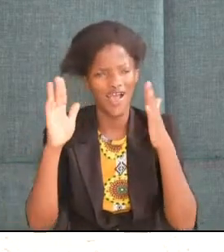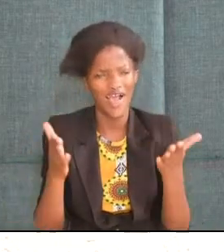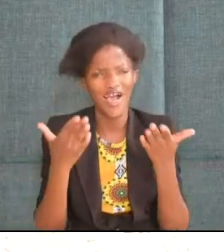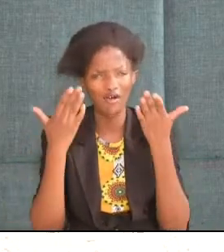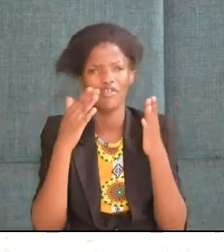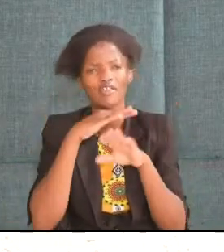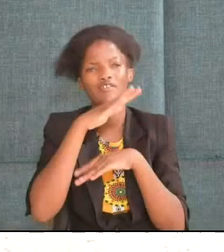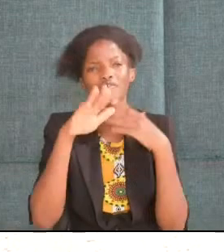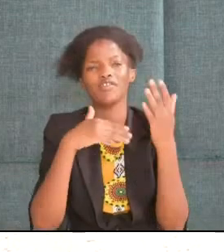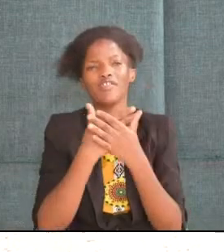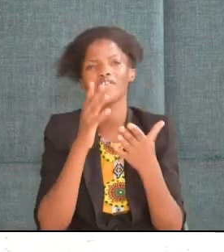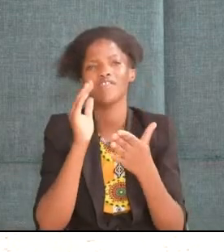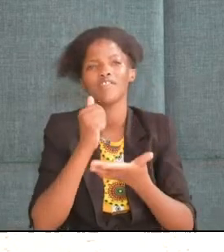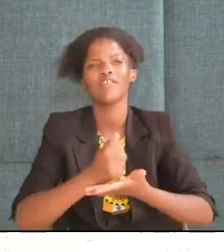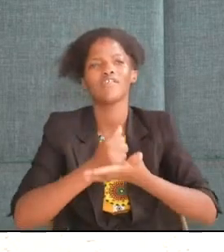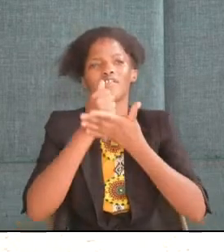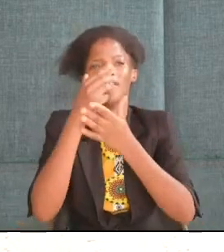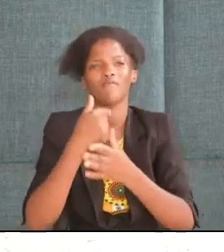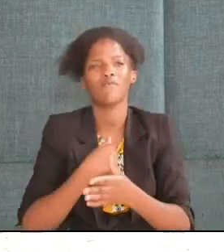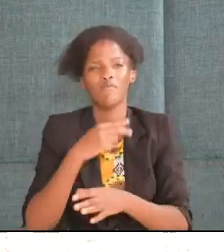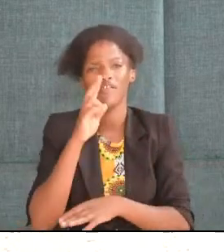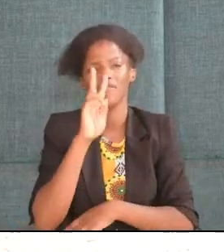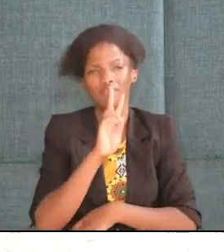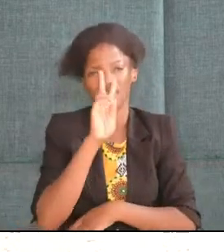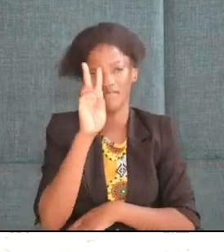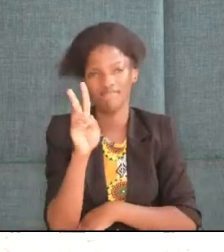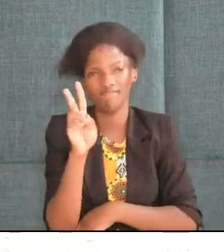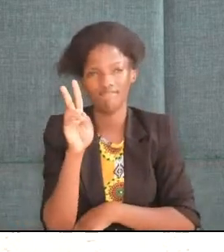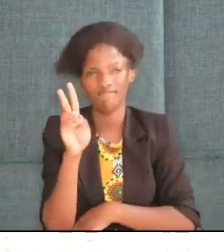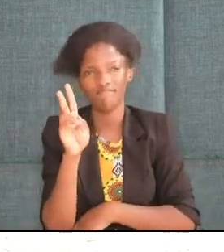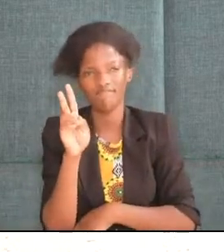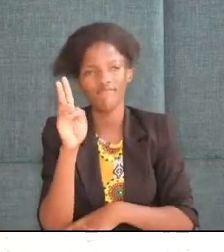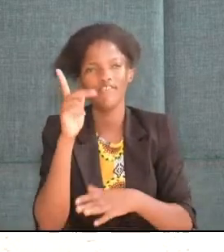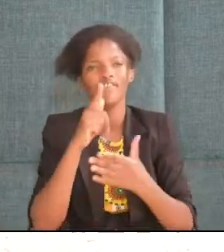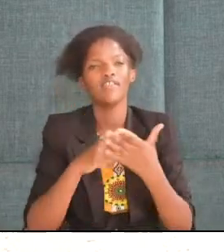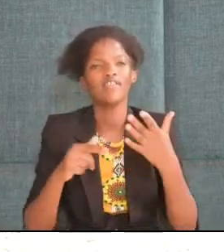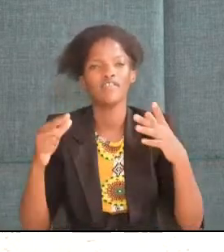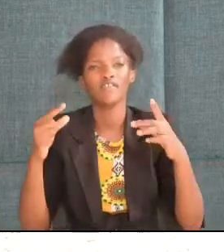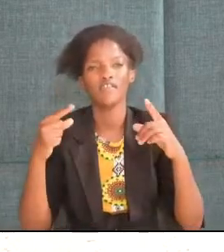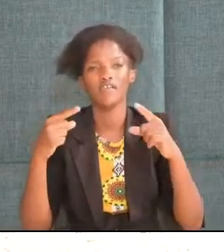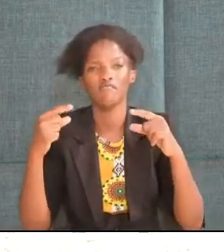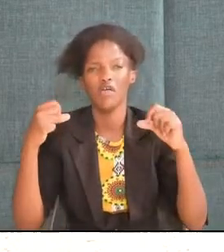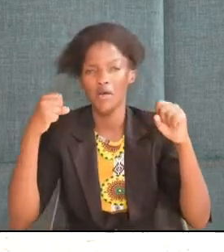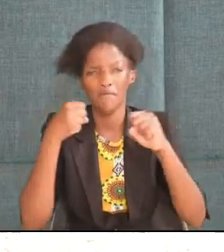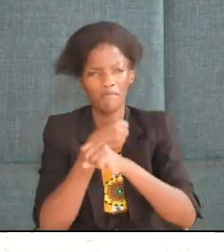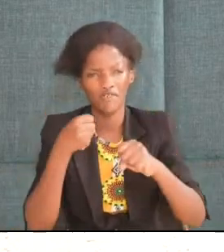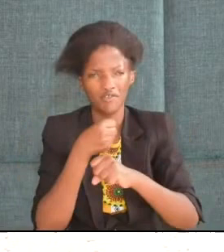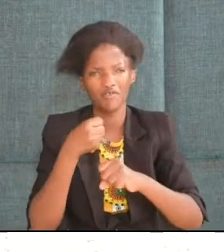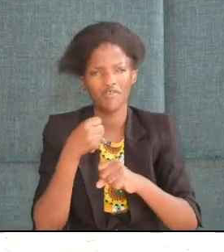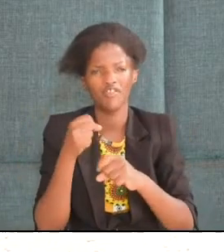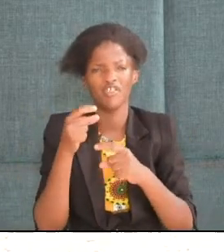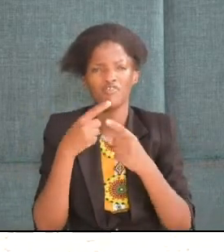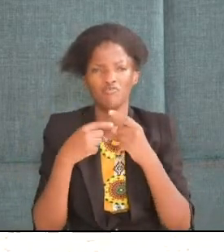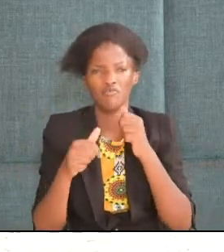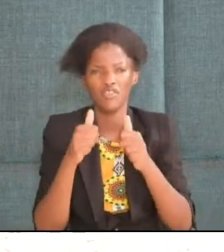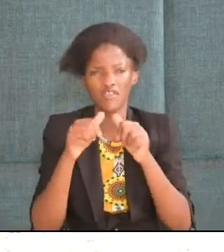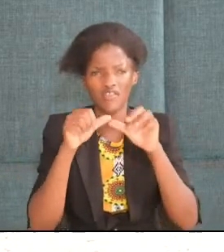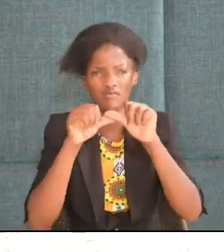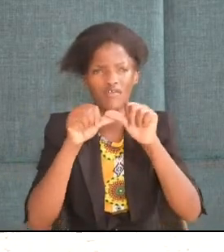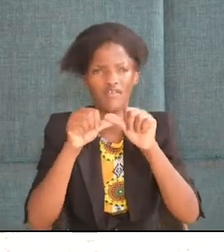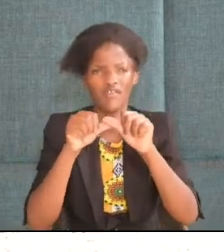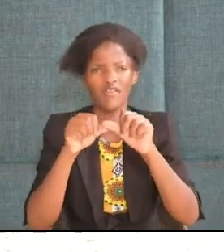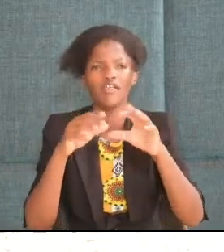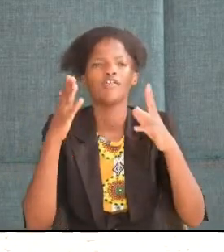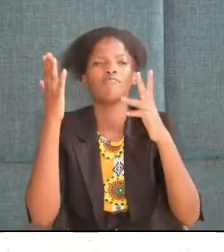does all this help me? You see, there is a battle going on right now. A battle between